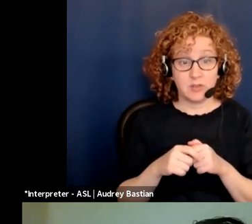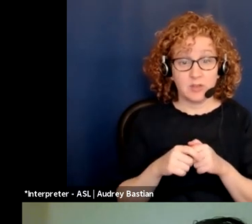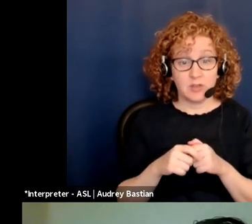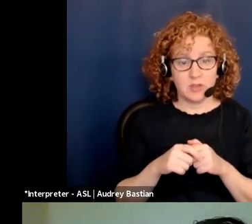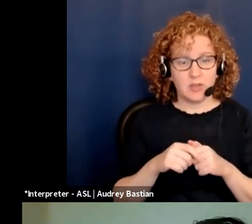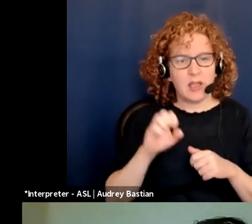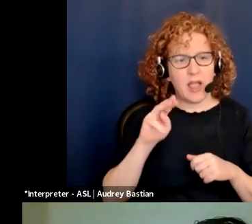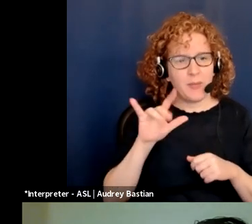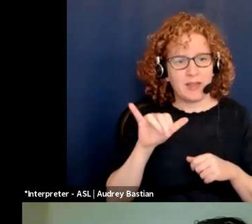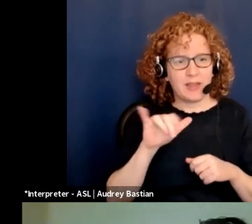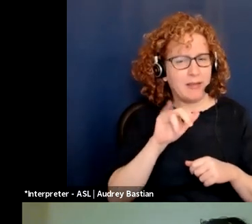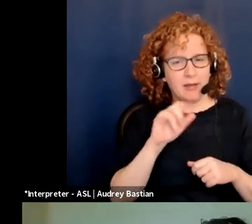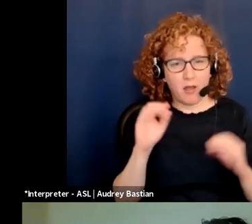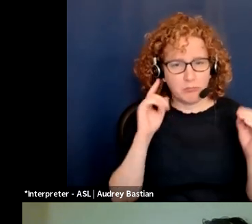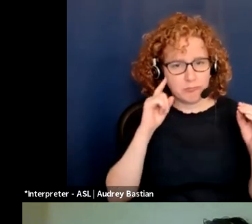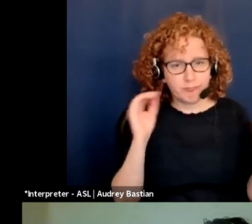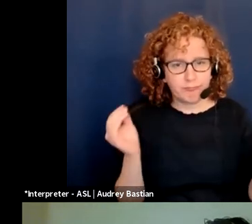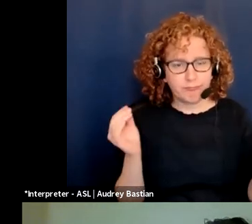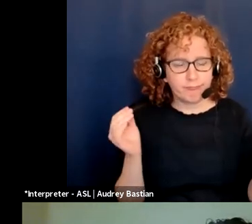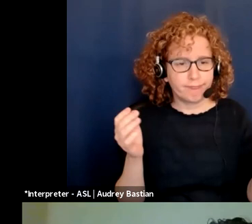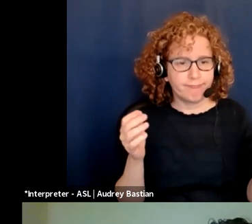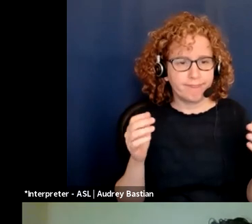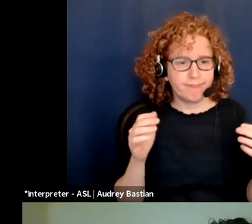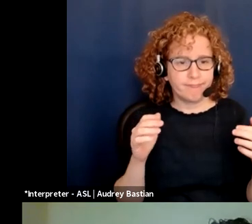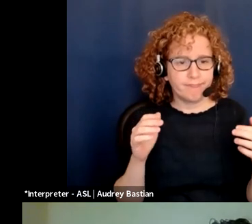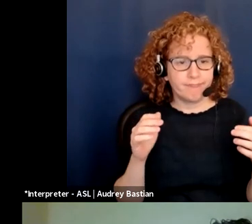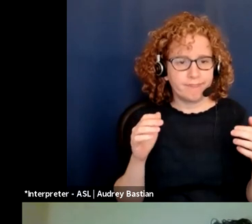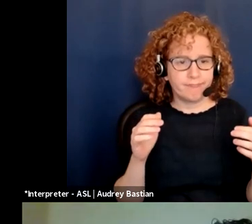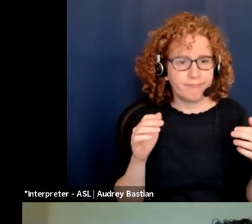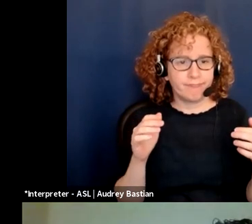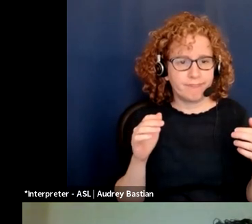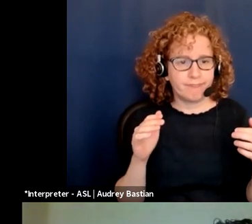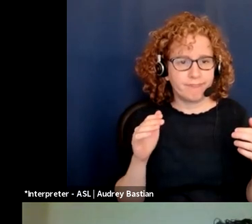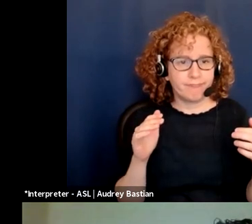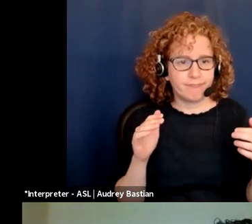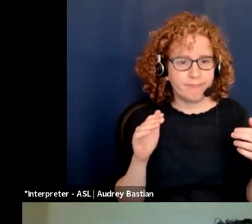Lydia, I'm not hearing you. It doesn't look like you're muted. Oh, wait.